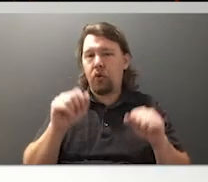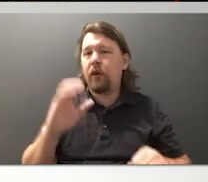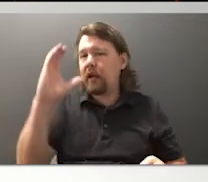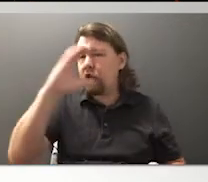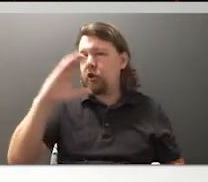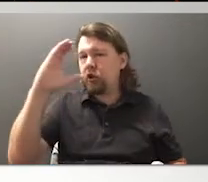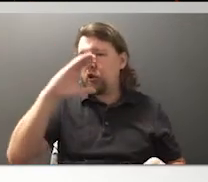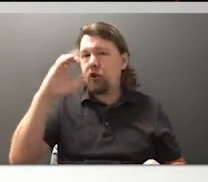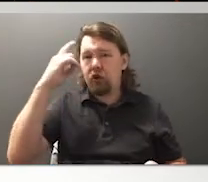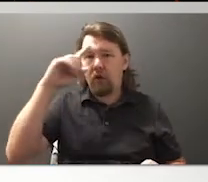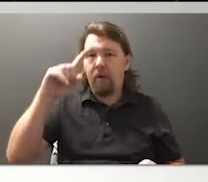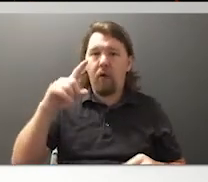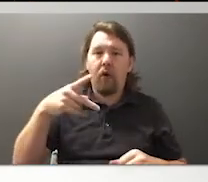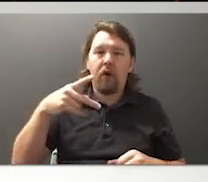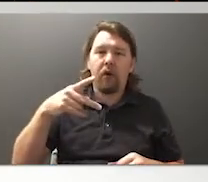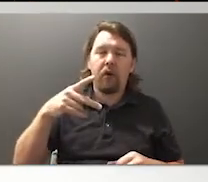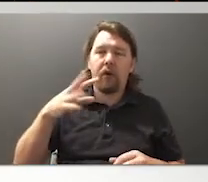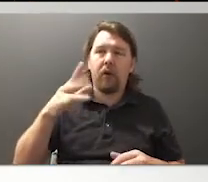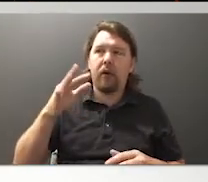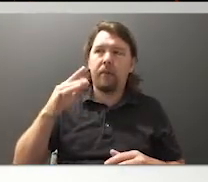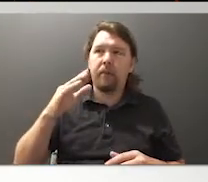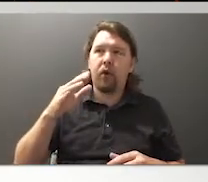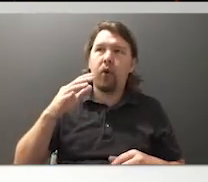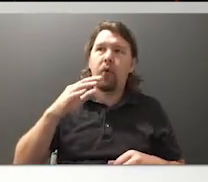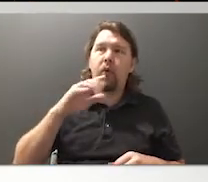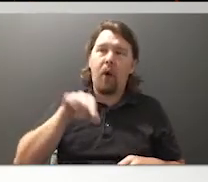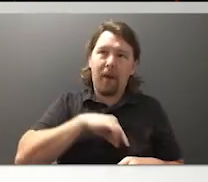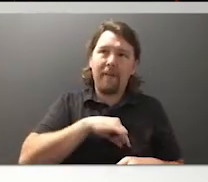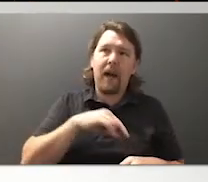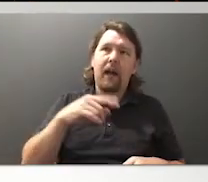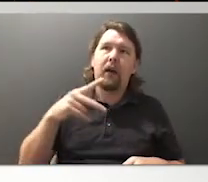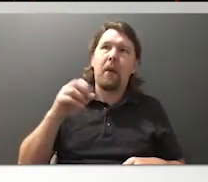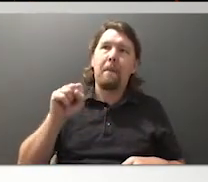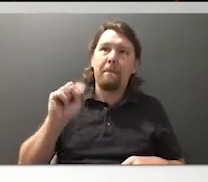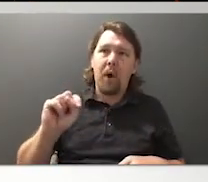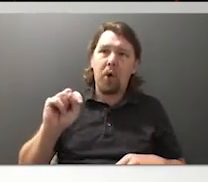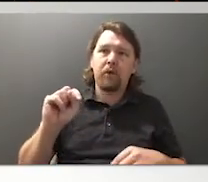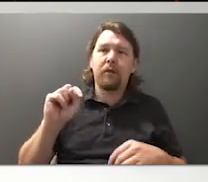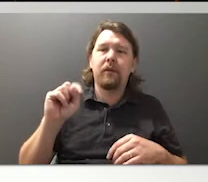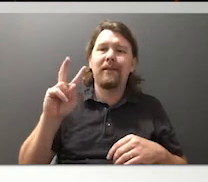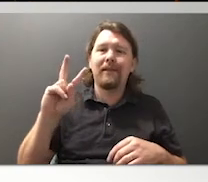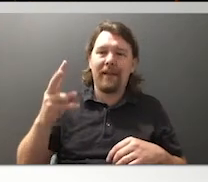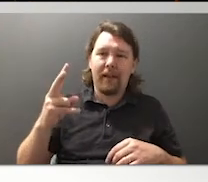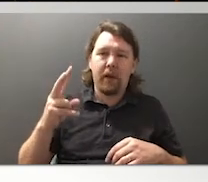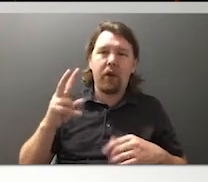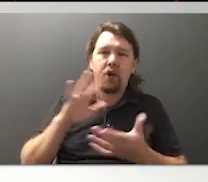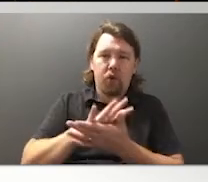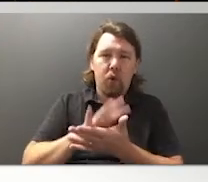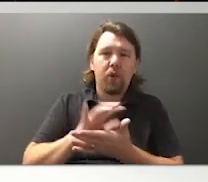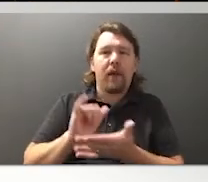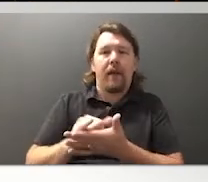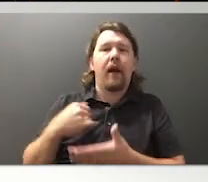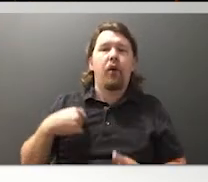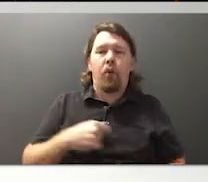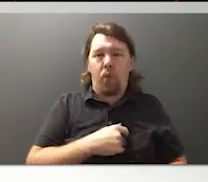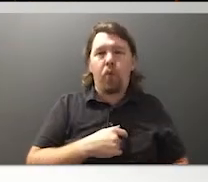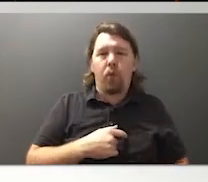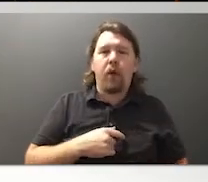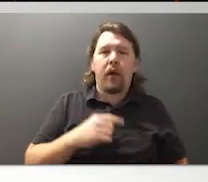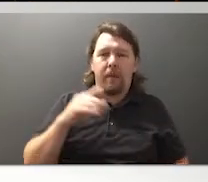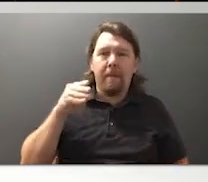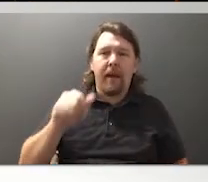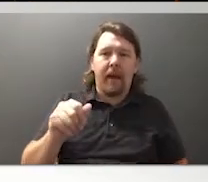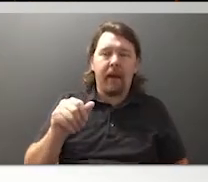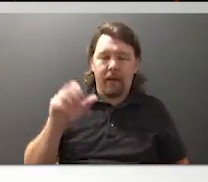for eligible post-secondary schools that we would pay. Yes.